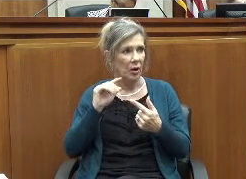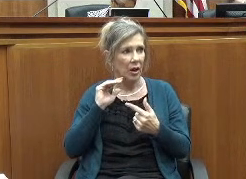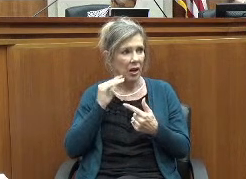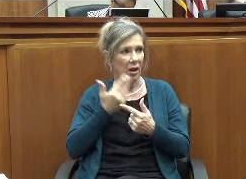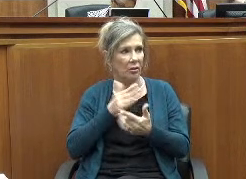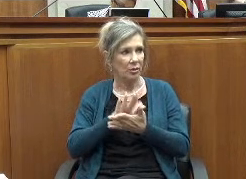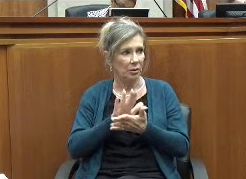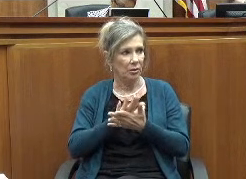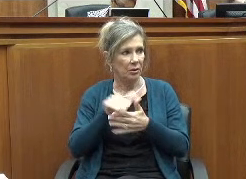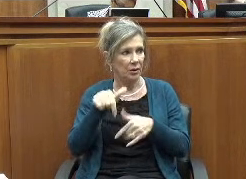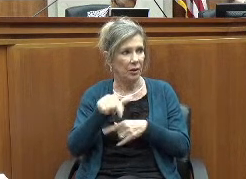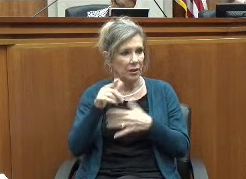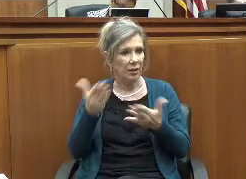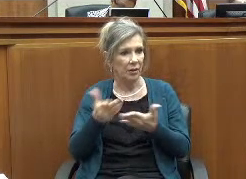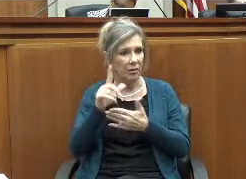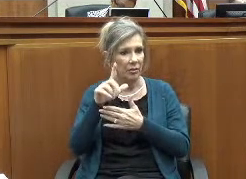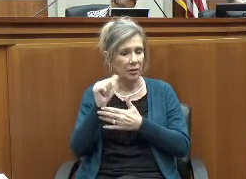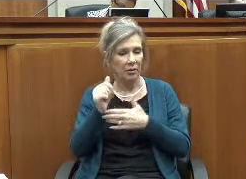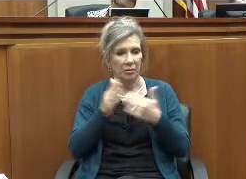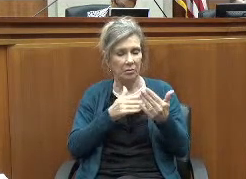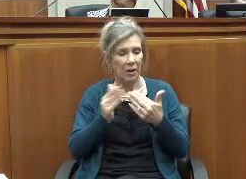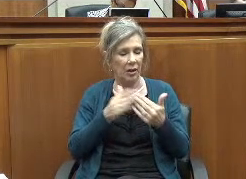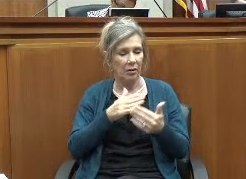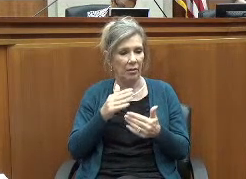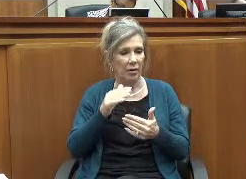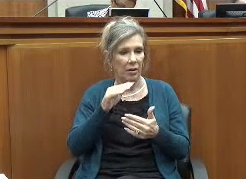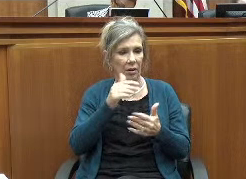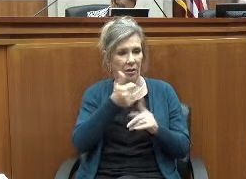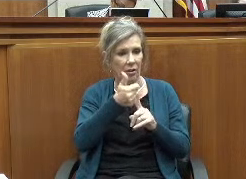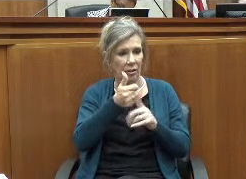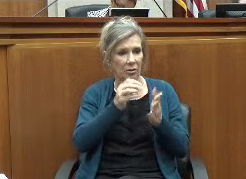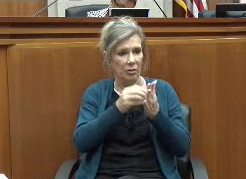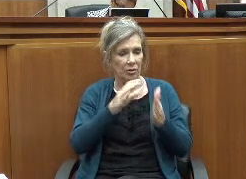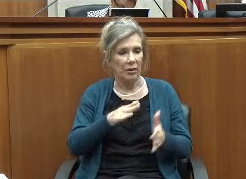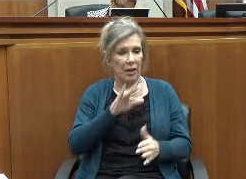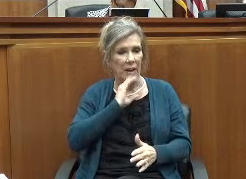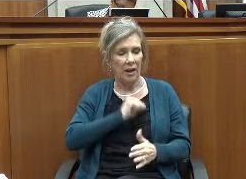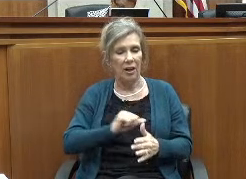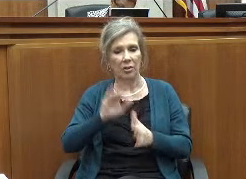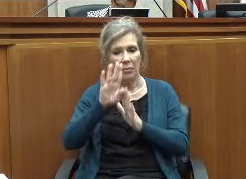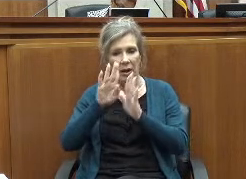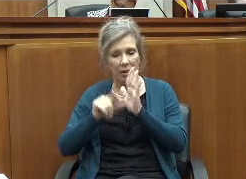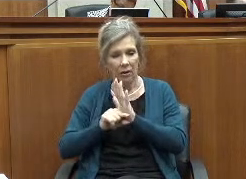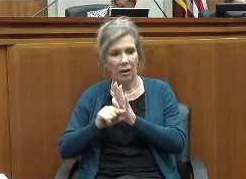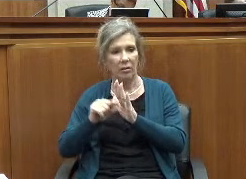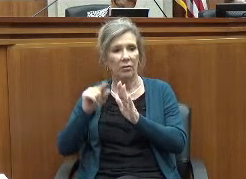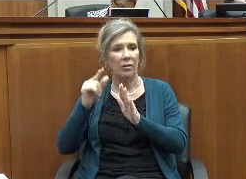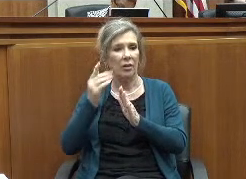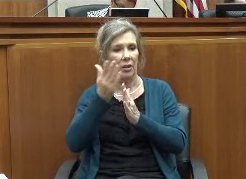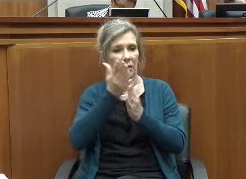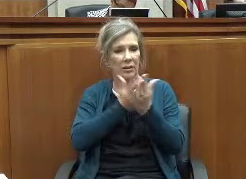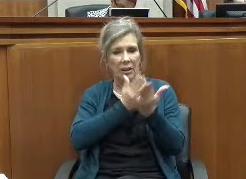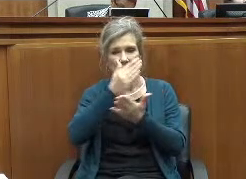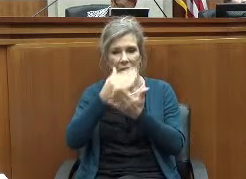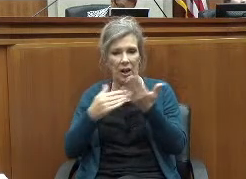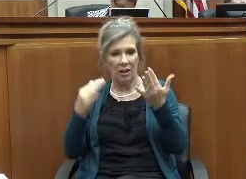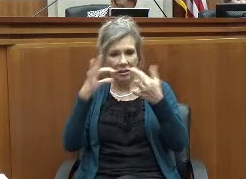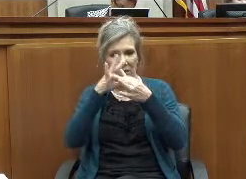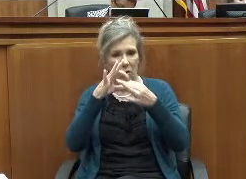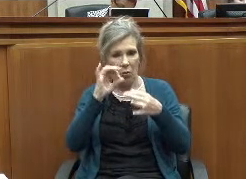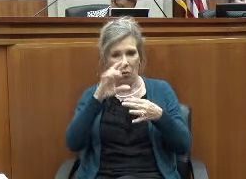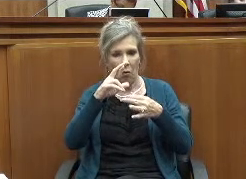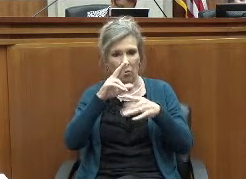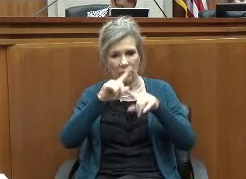of age, background, socioeconomic status, whether or not they have exceptionalities or other